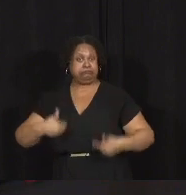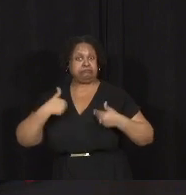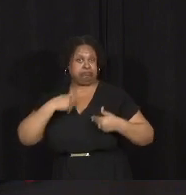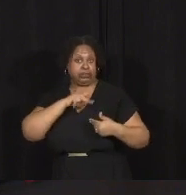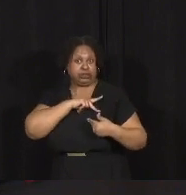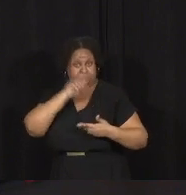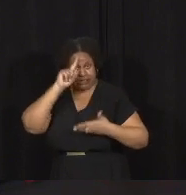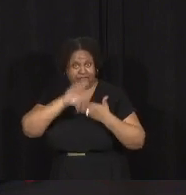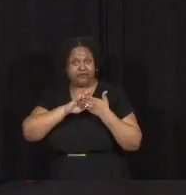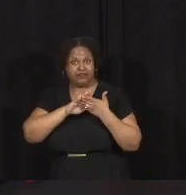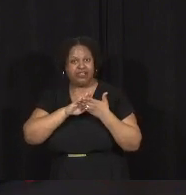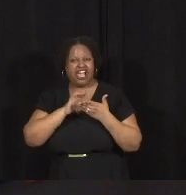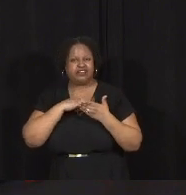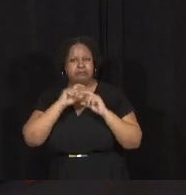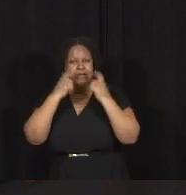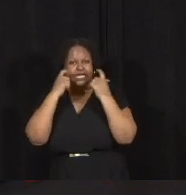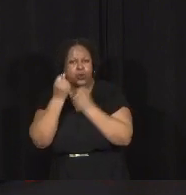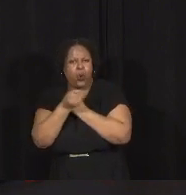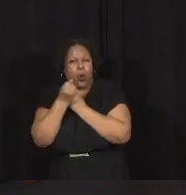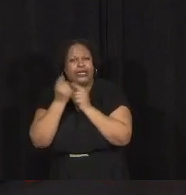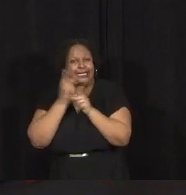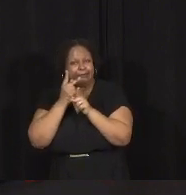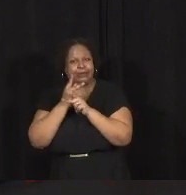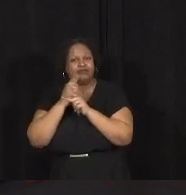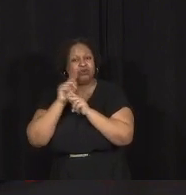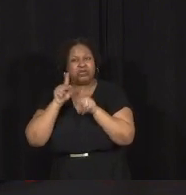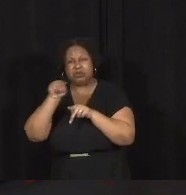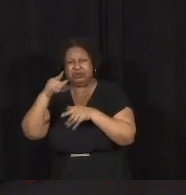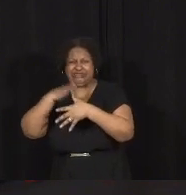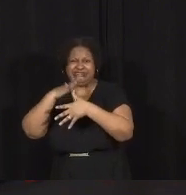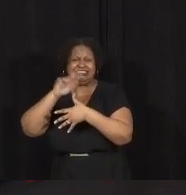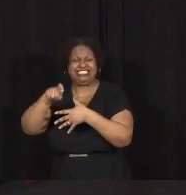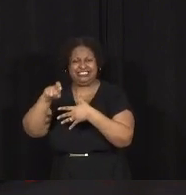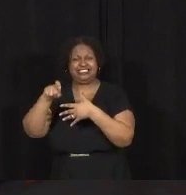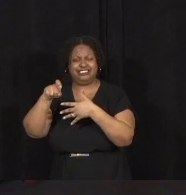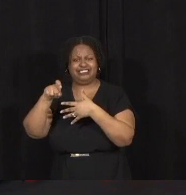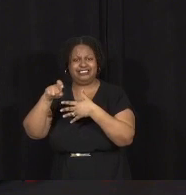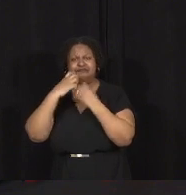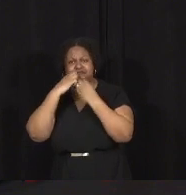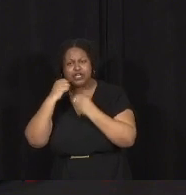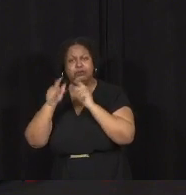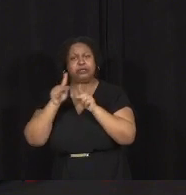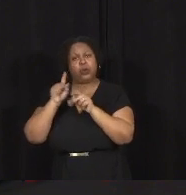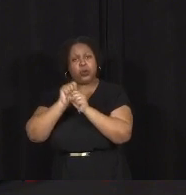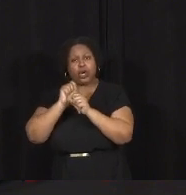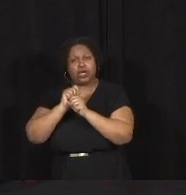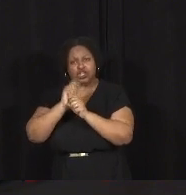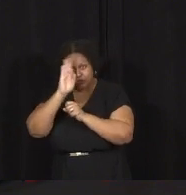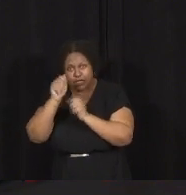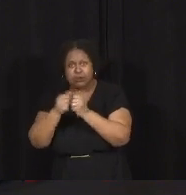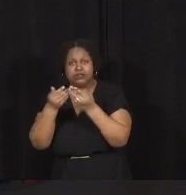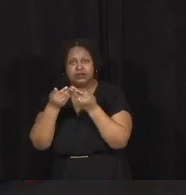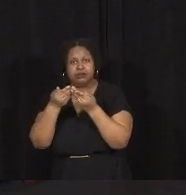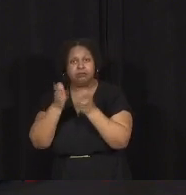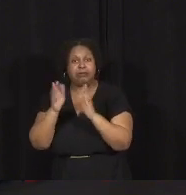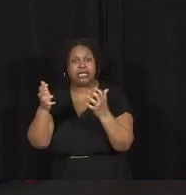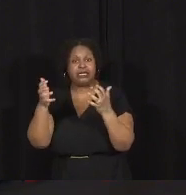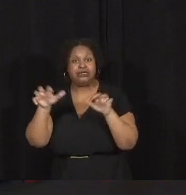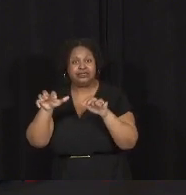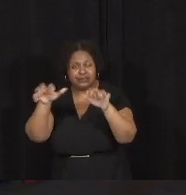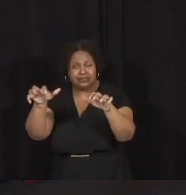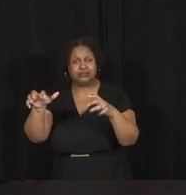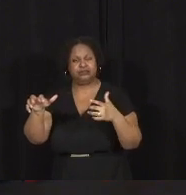preserved for those who need it most, our highly valuable frontline healthcare workers and other